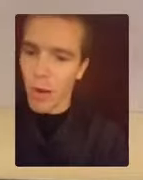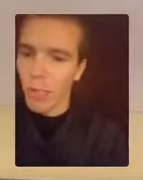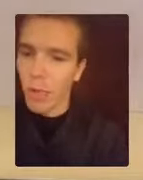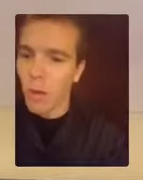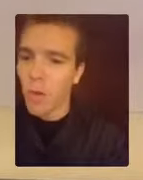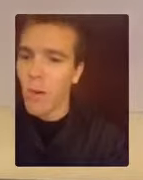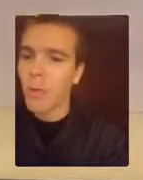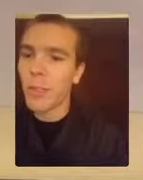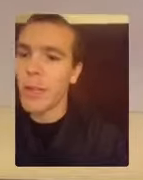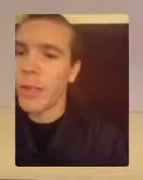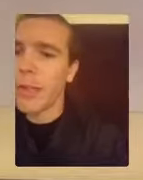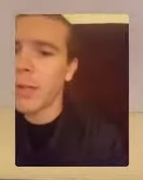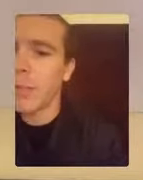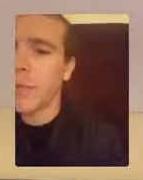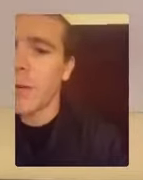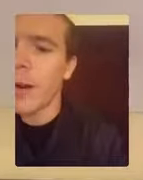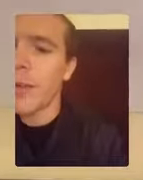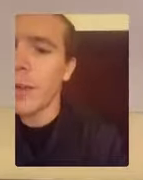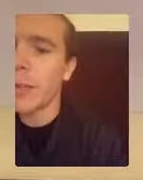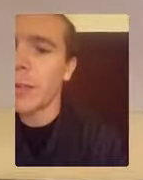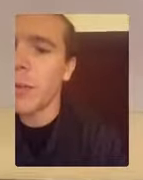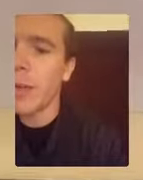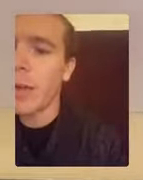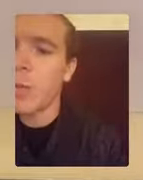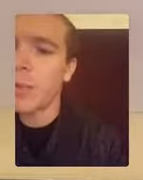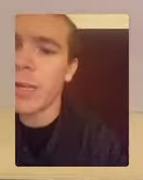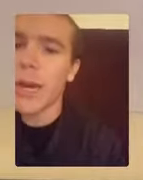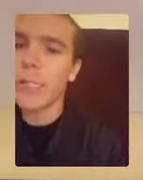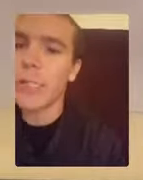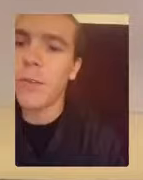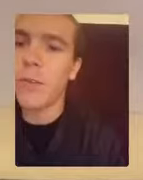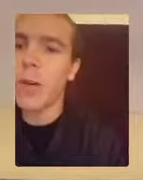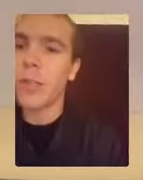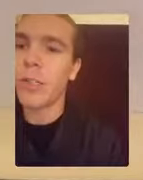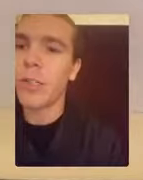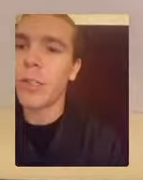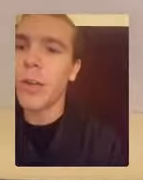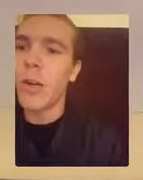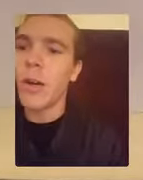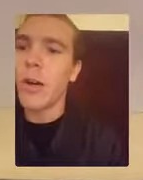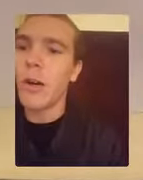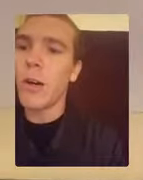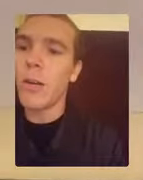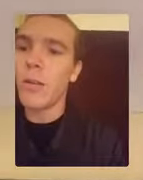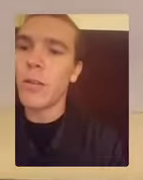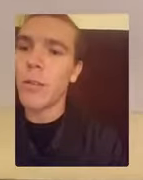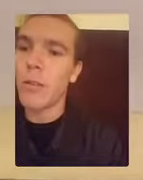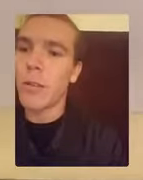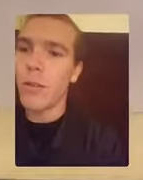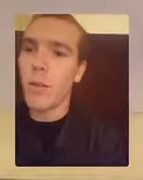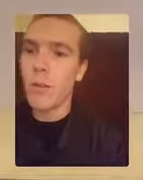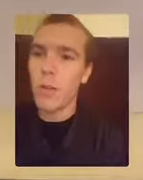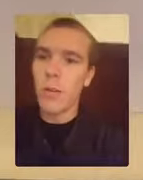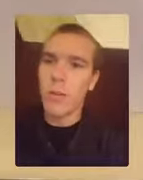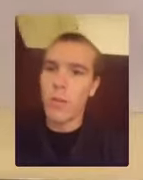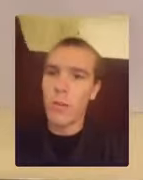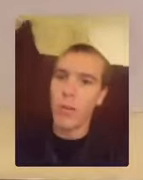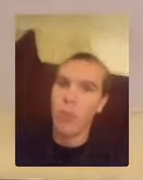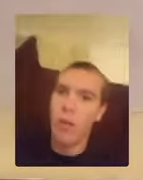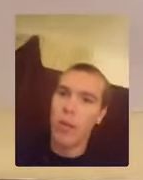So I saw Robert said that he has a friend that is coming in, wants to ask a few questions. Yeah, Tyler, I haven't seen him